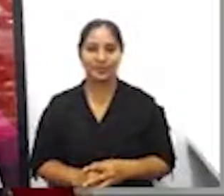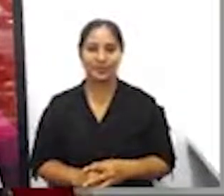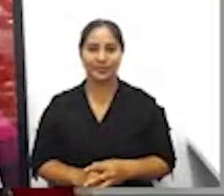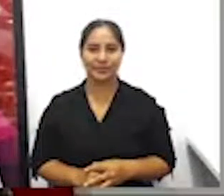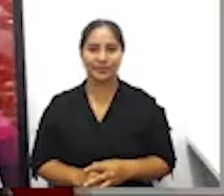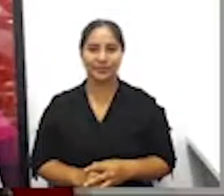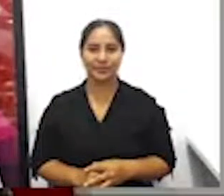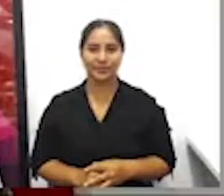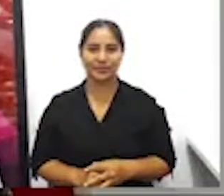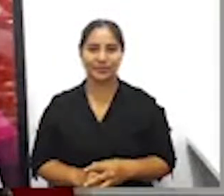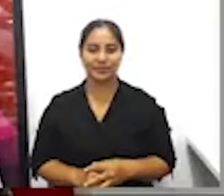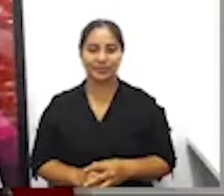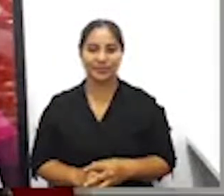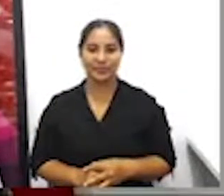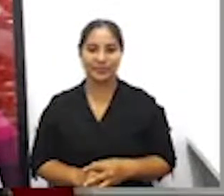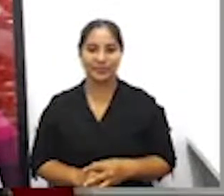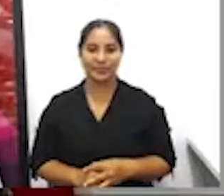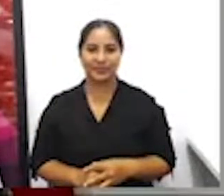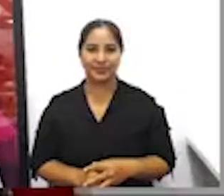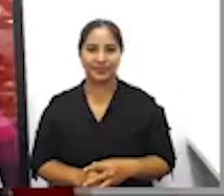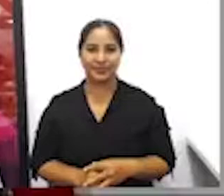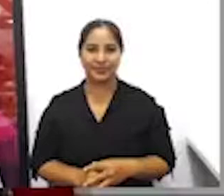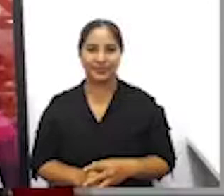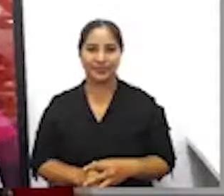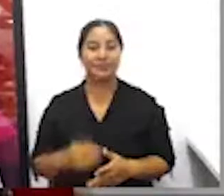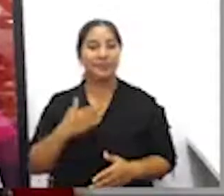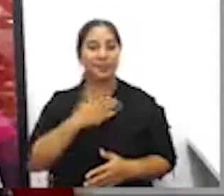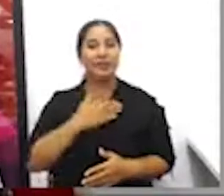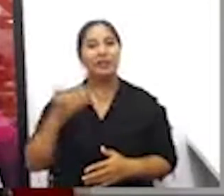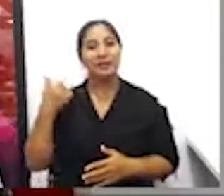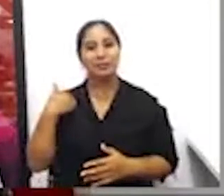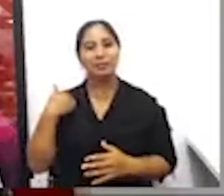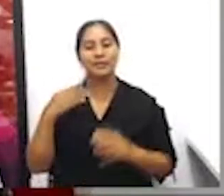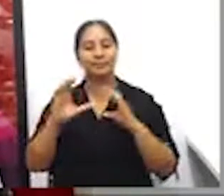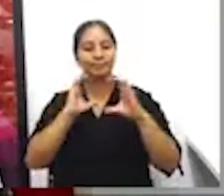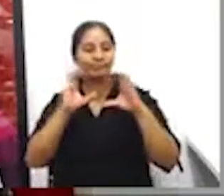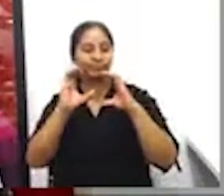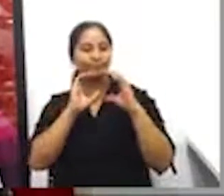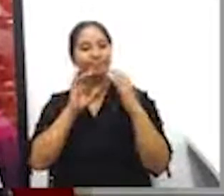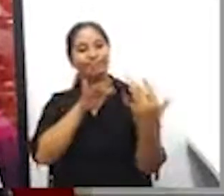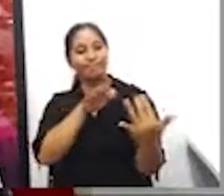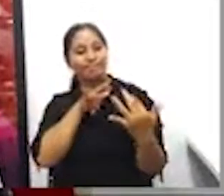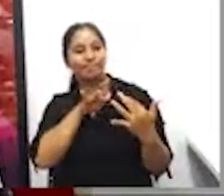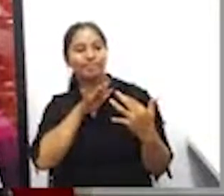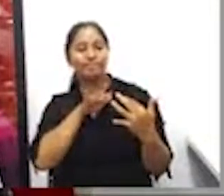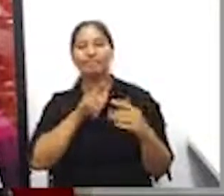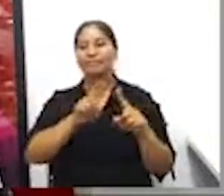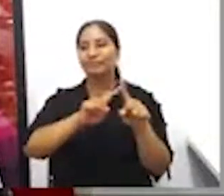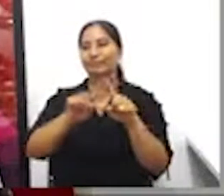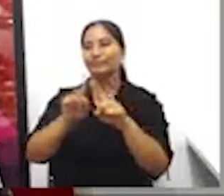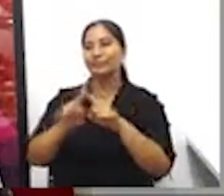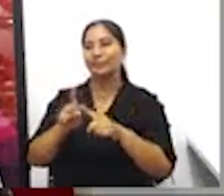And I told some folks earlier that when I was